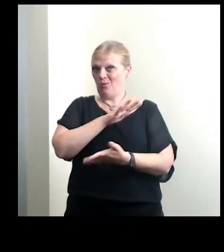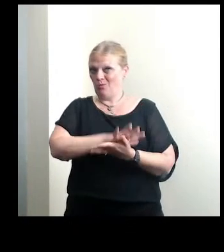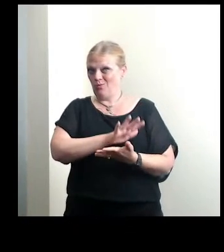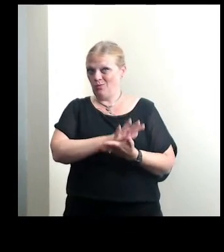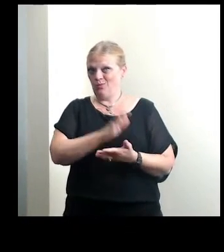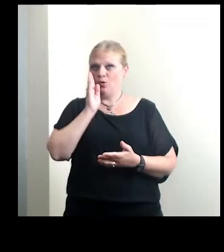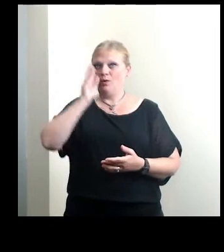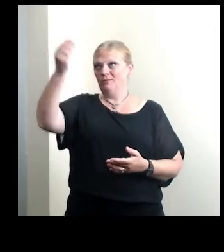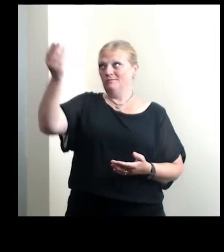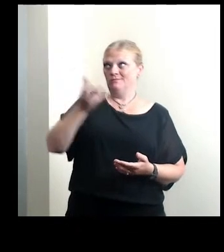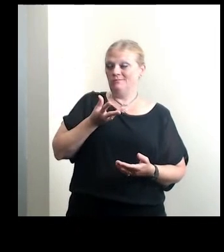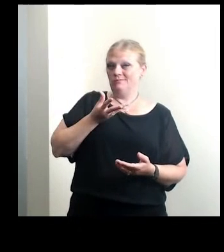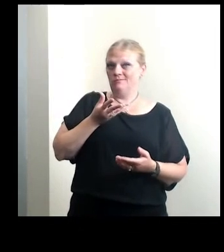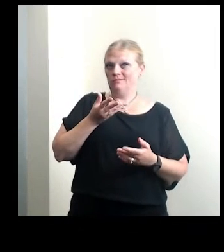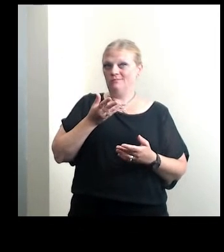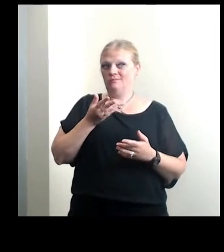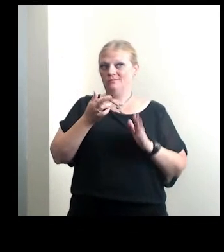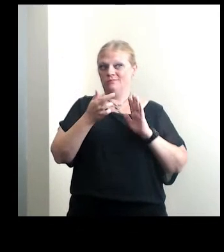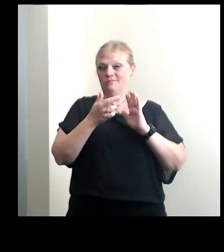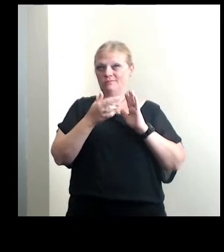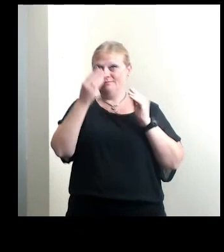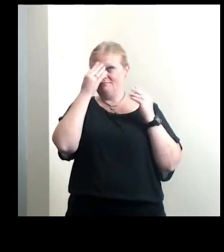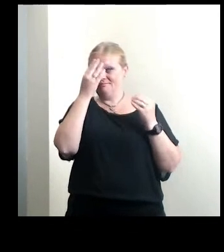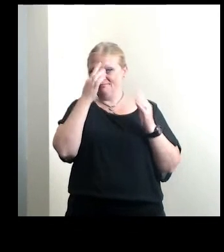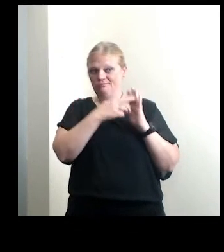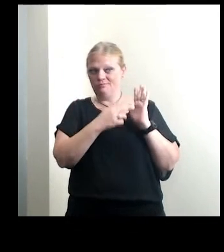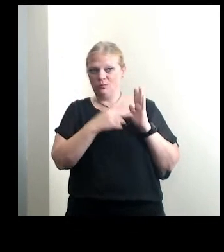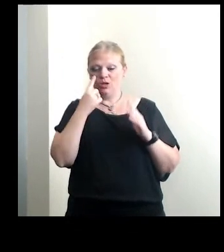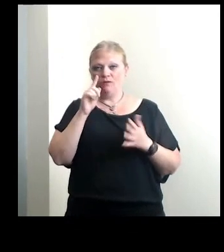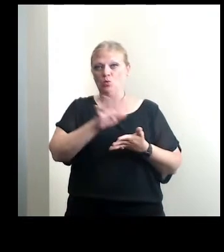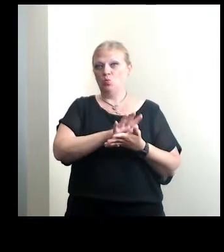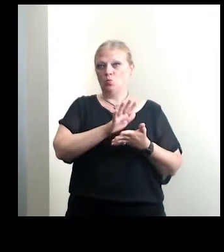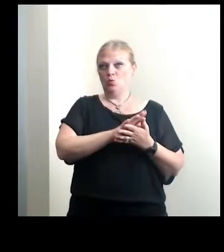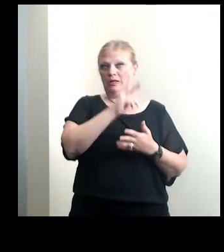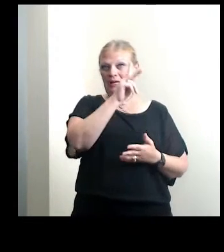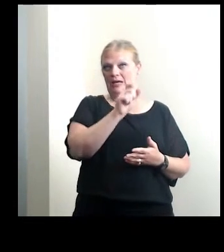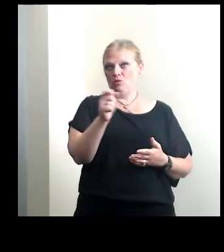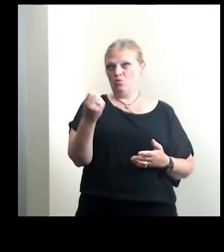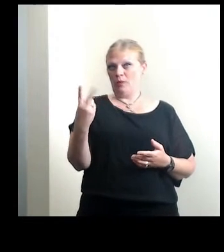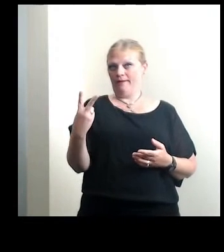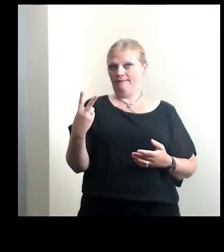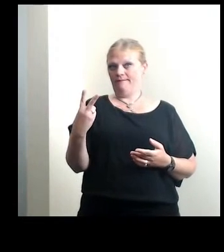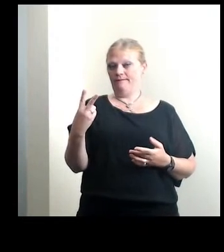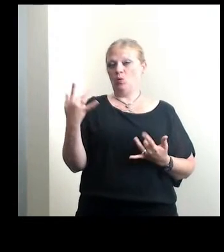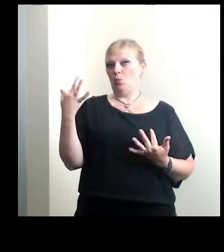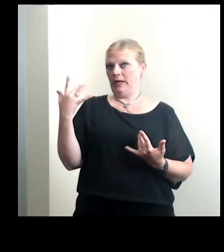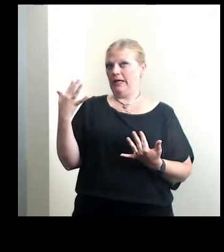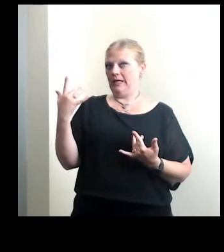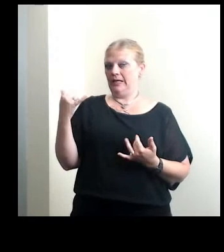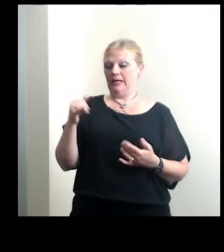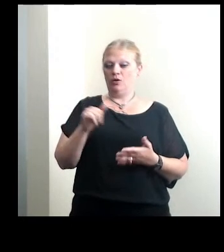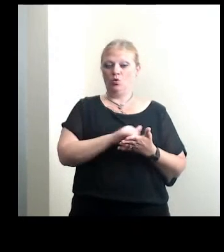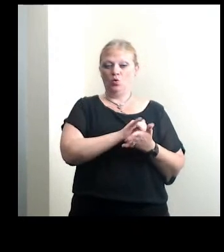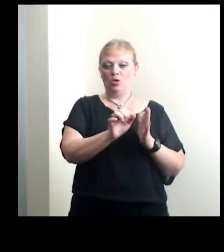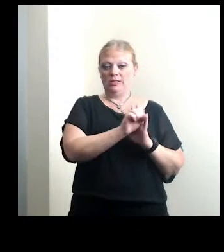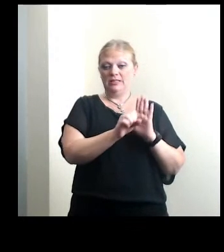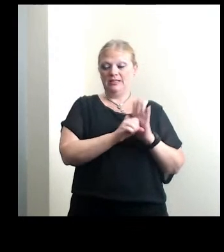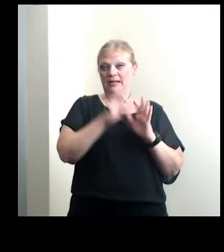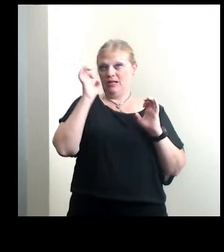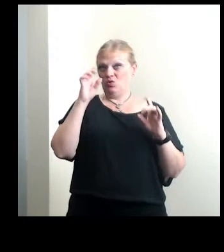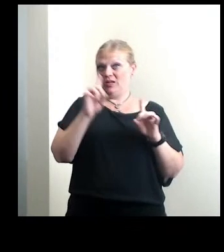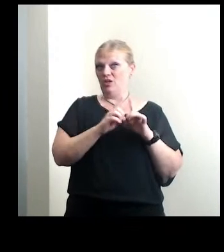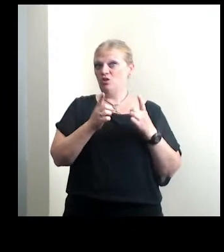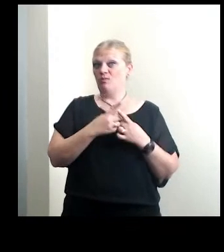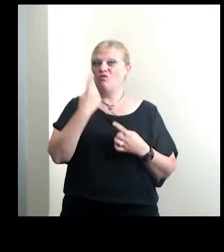issue guidance for grades K through 12 schools. So we're waiting for that. The New York State Education Department has